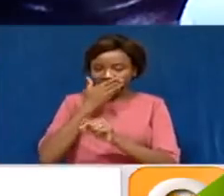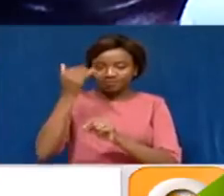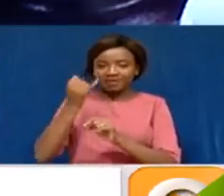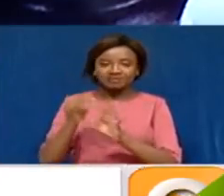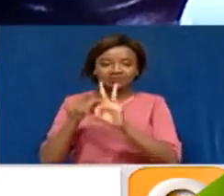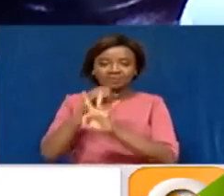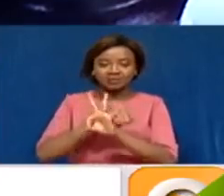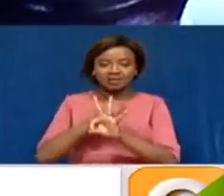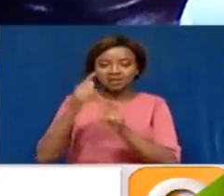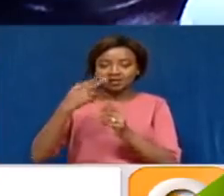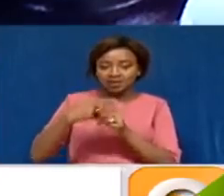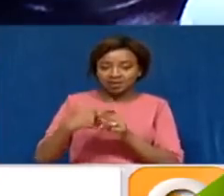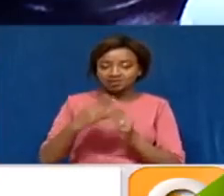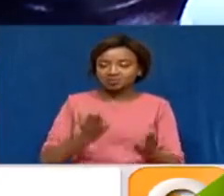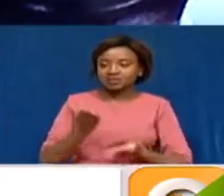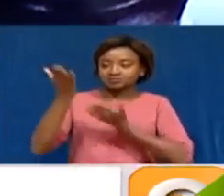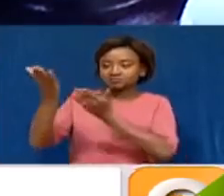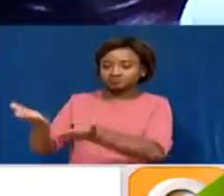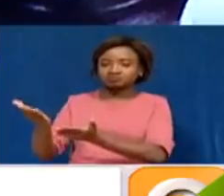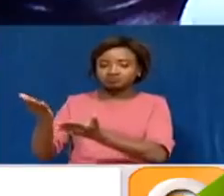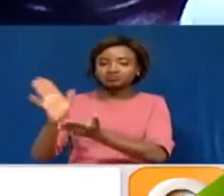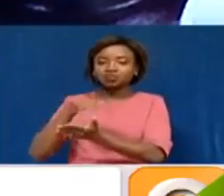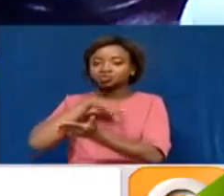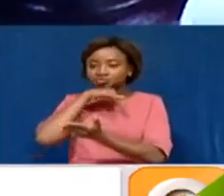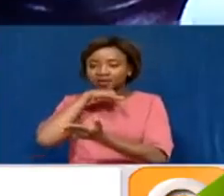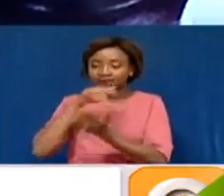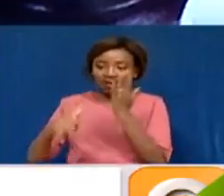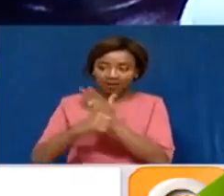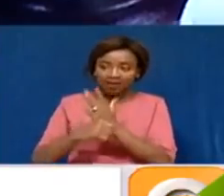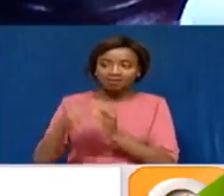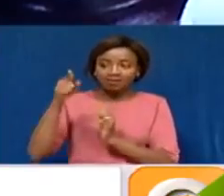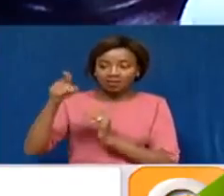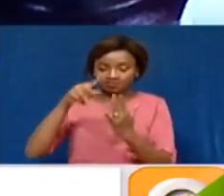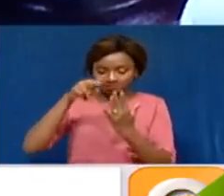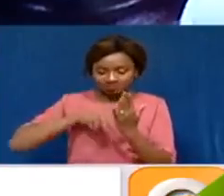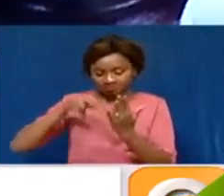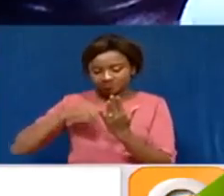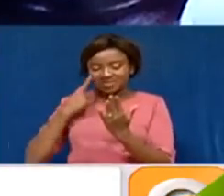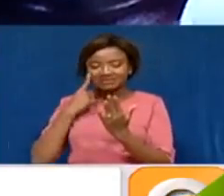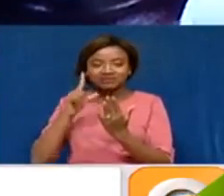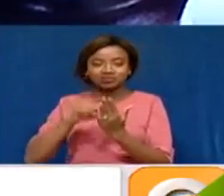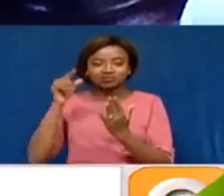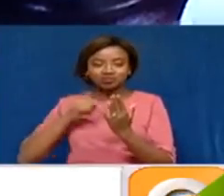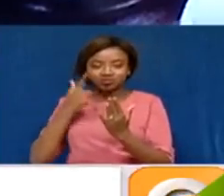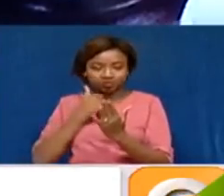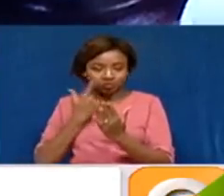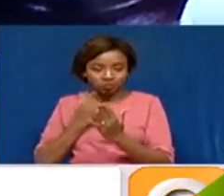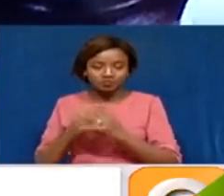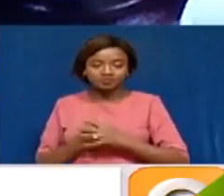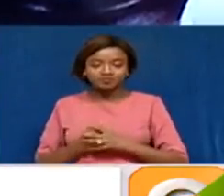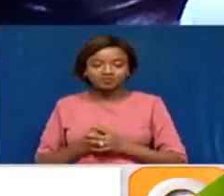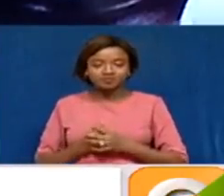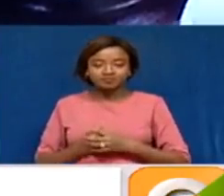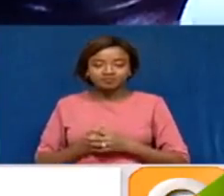will be forwarded to the coalition's presidential flag bearer Raila Odinga in order of priority. Well, Citizen TV's